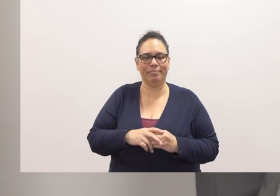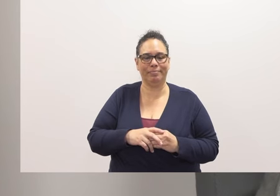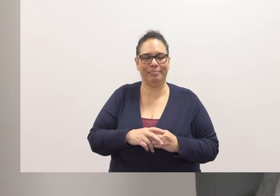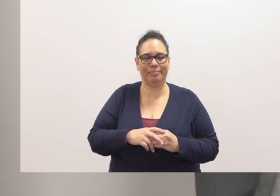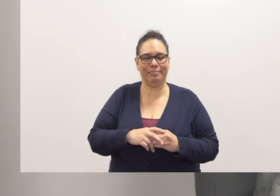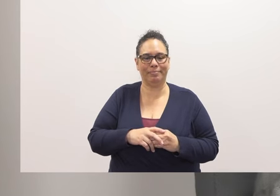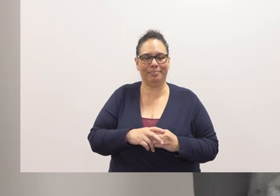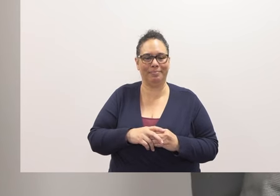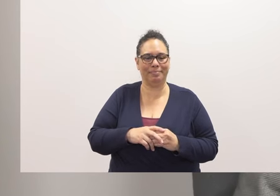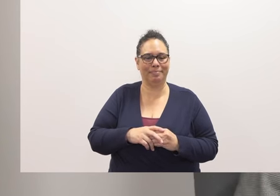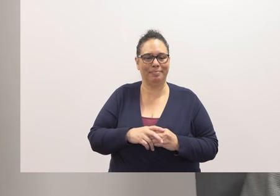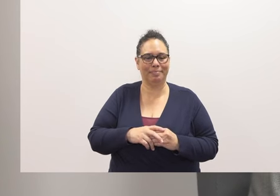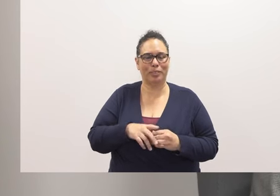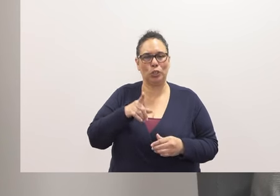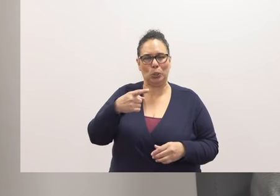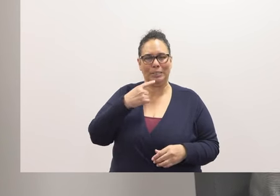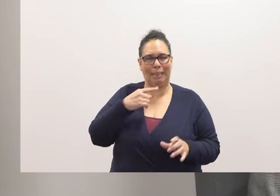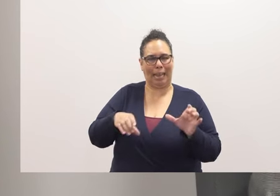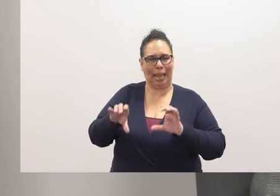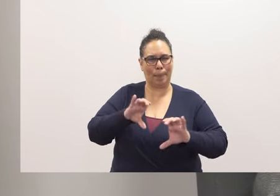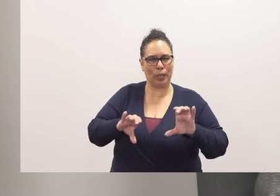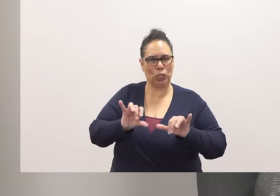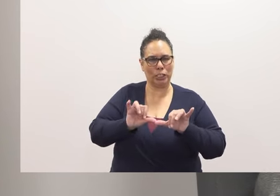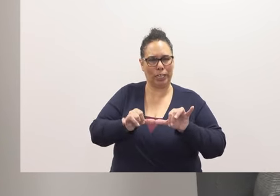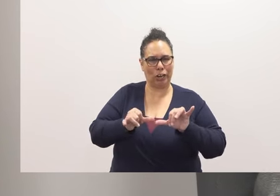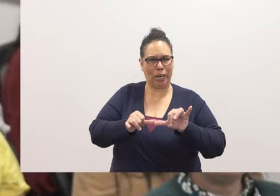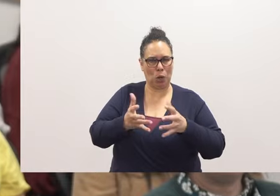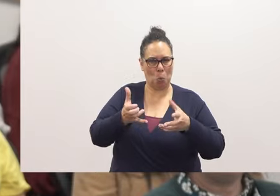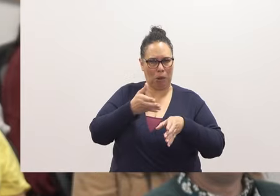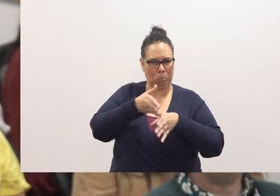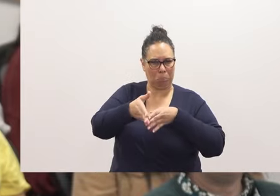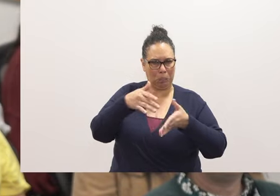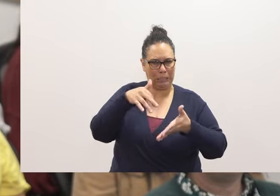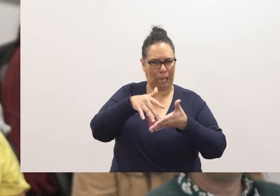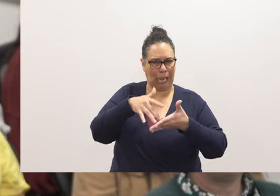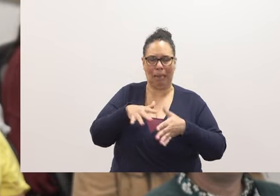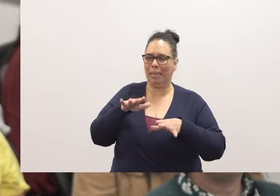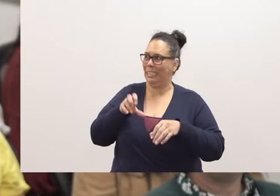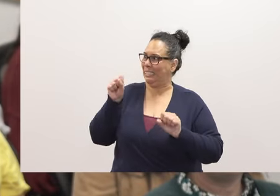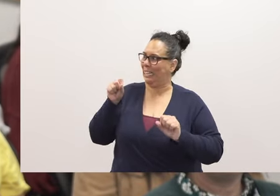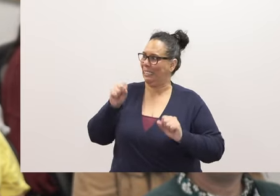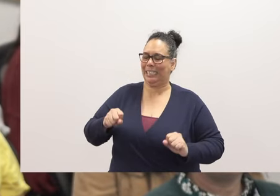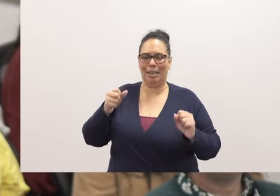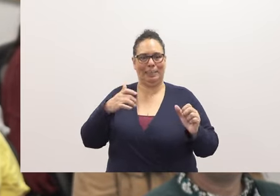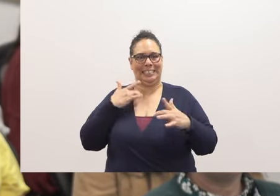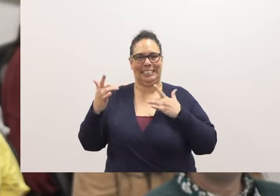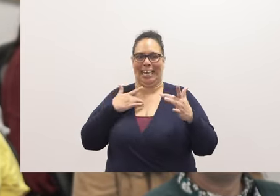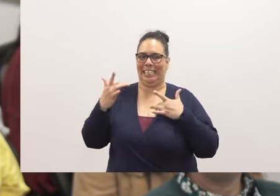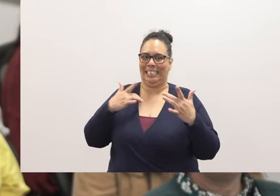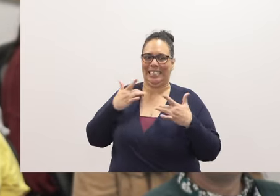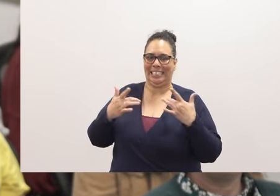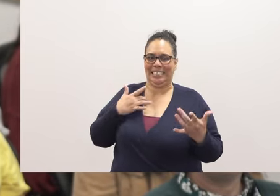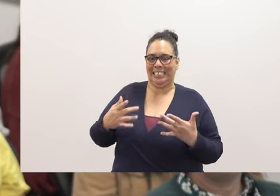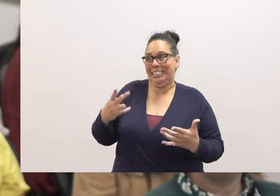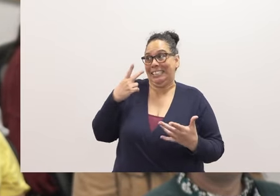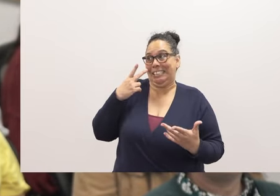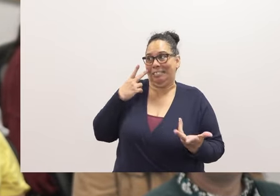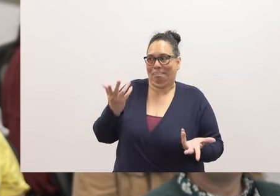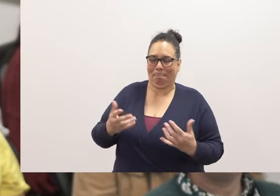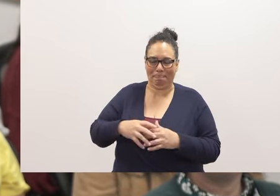Very impressive. And you mentioned chemical engineering? Yes, correct. Fabulous. Yeah. I'm excited to see what I have in store